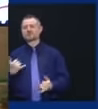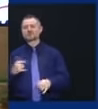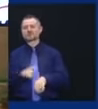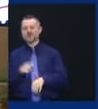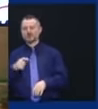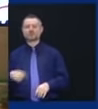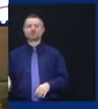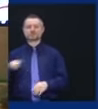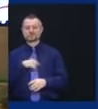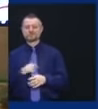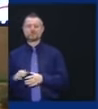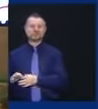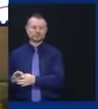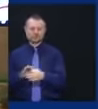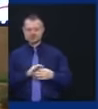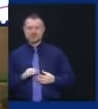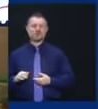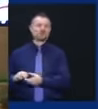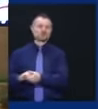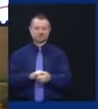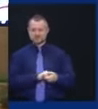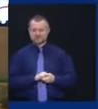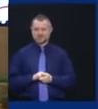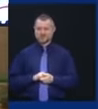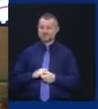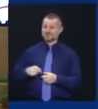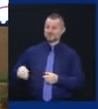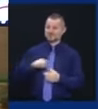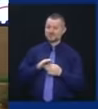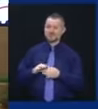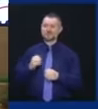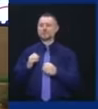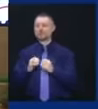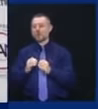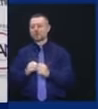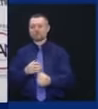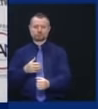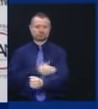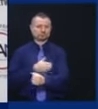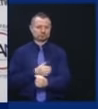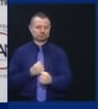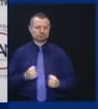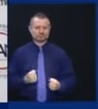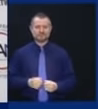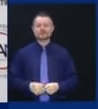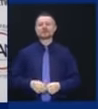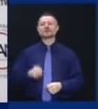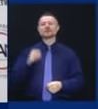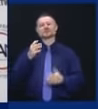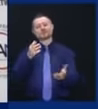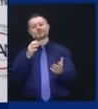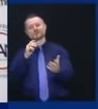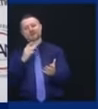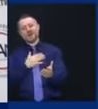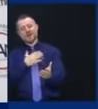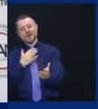come together, because in that unity there is strength. Reverend Sharpton, it's a pleasure to be with you. Thank